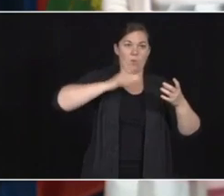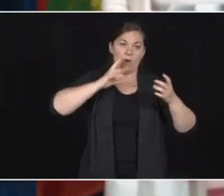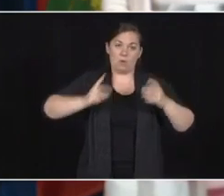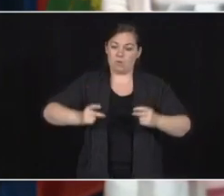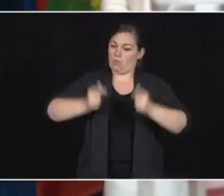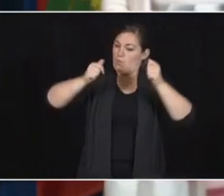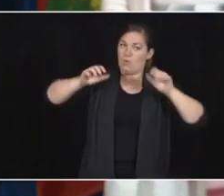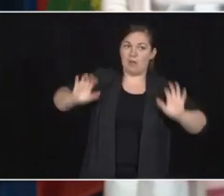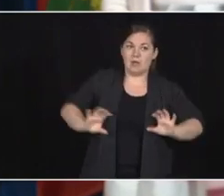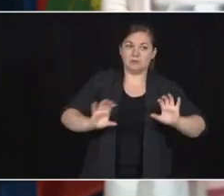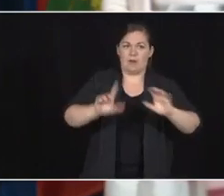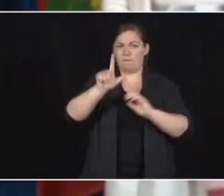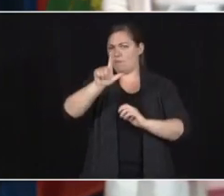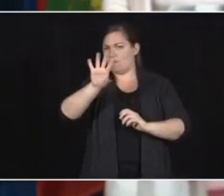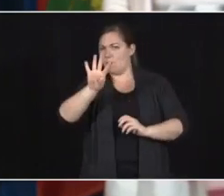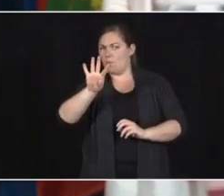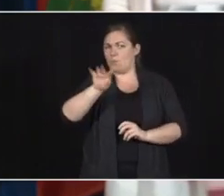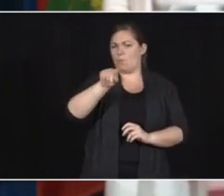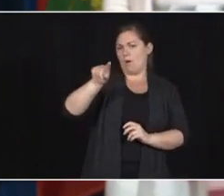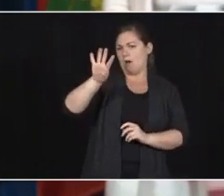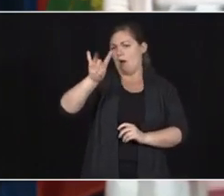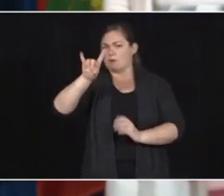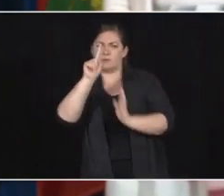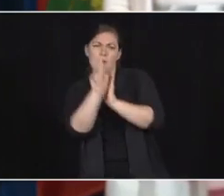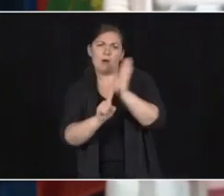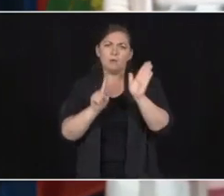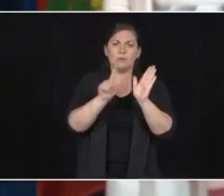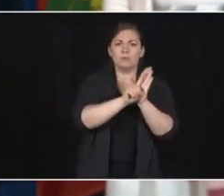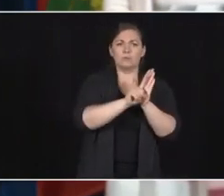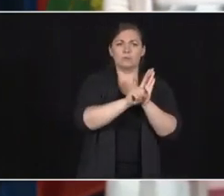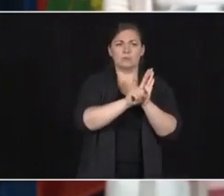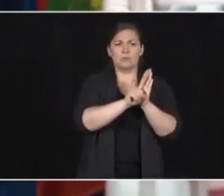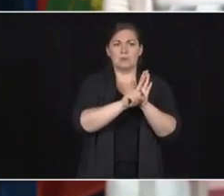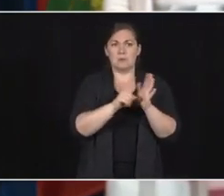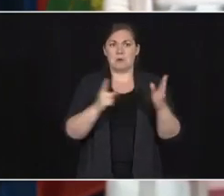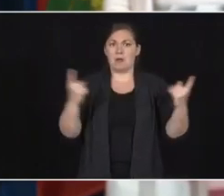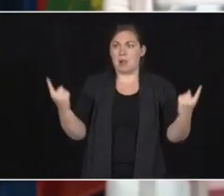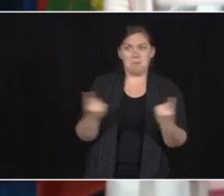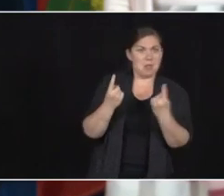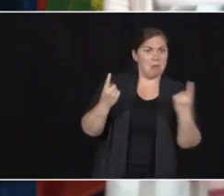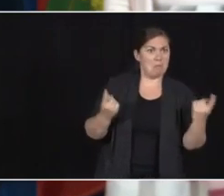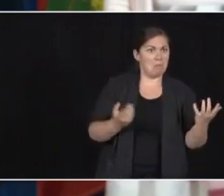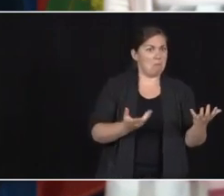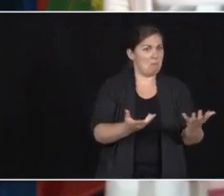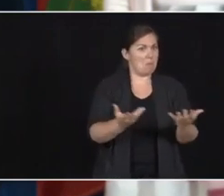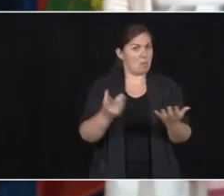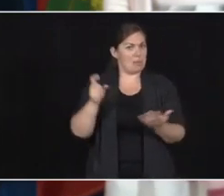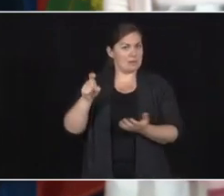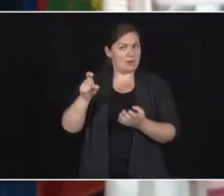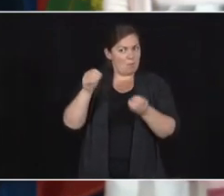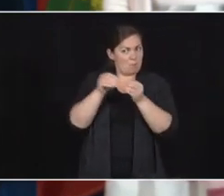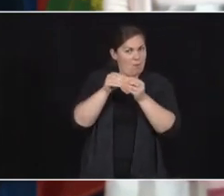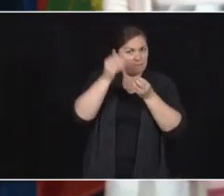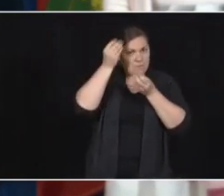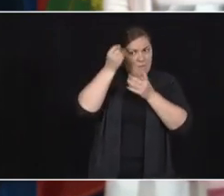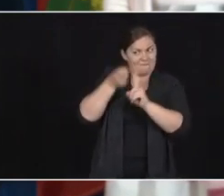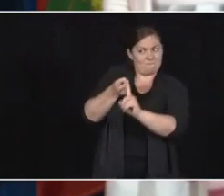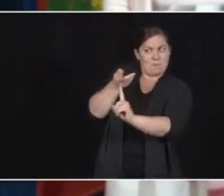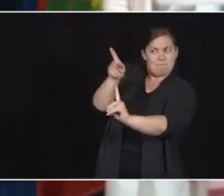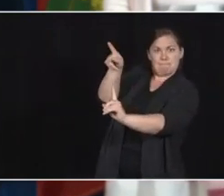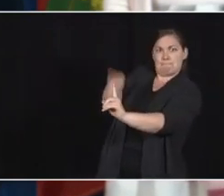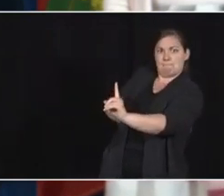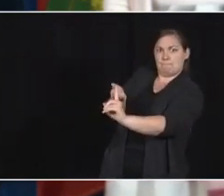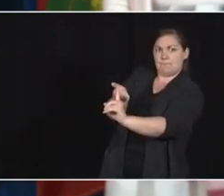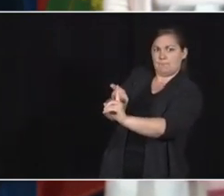within 24 to 48 hours. So something I need more information on that particular, and I'll go back to my